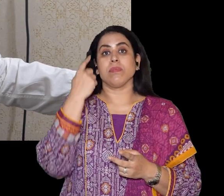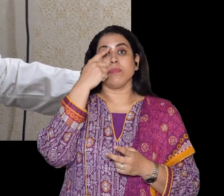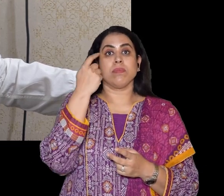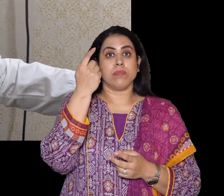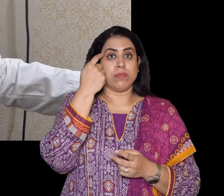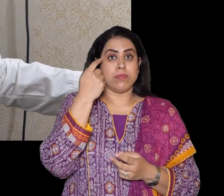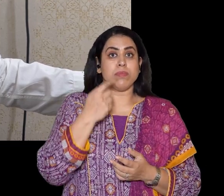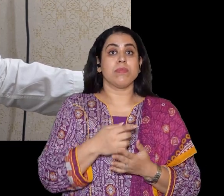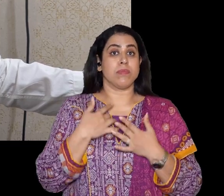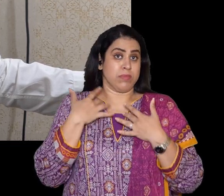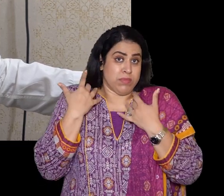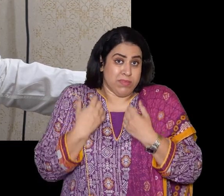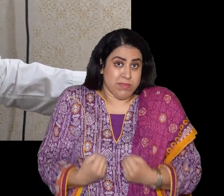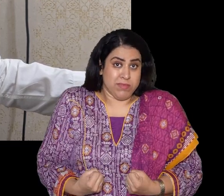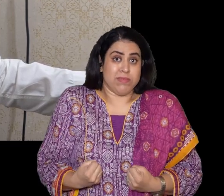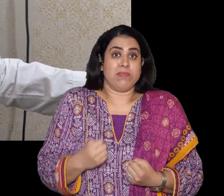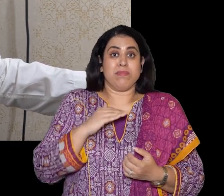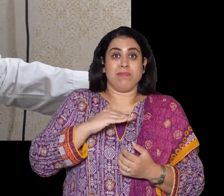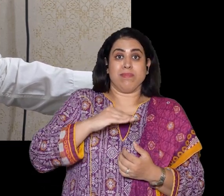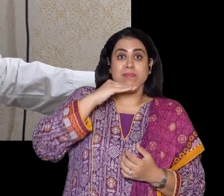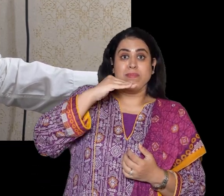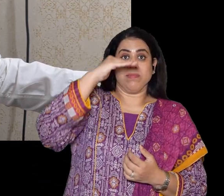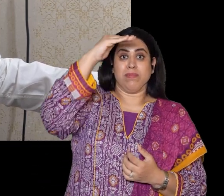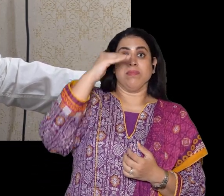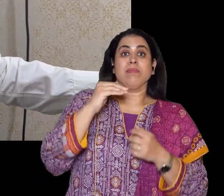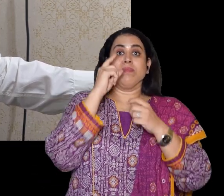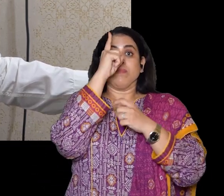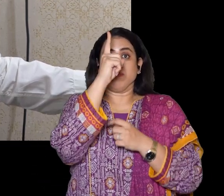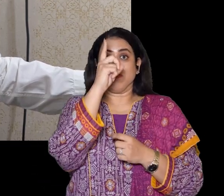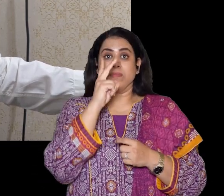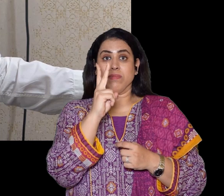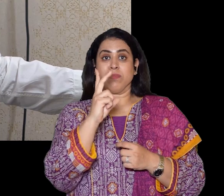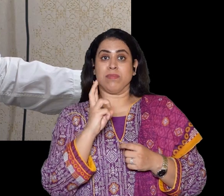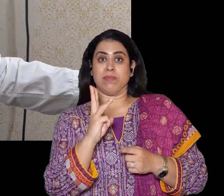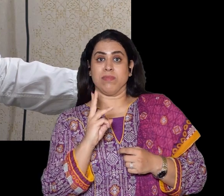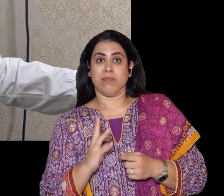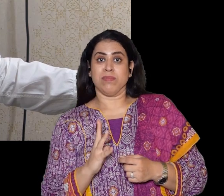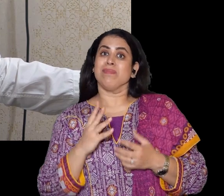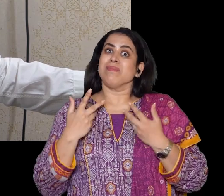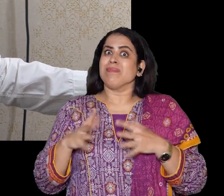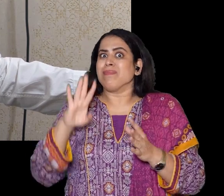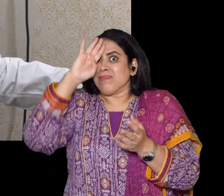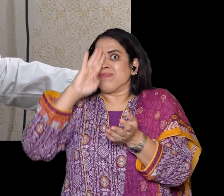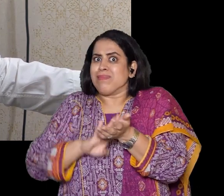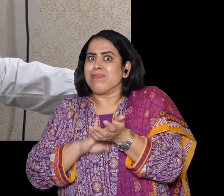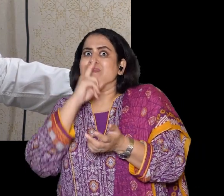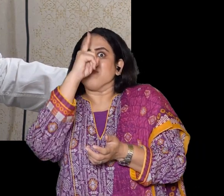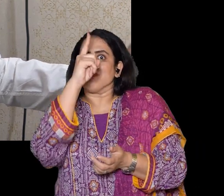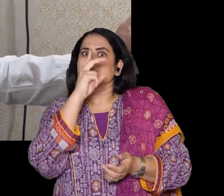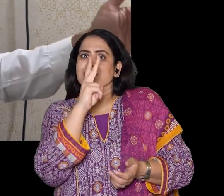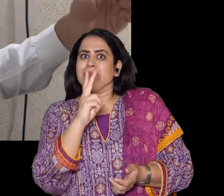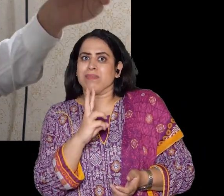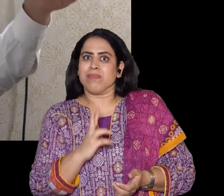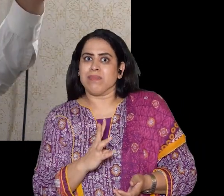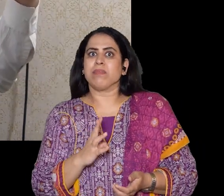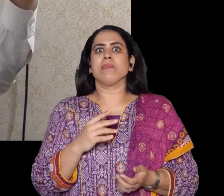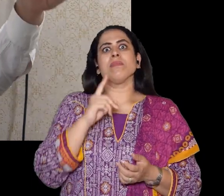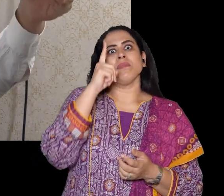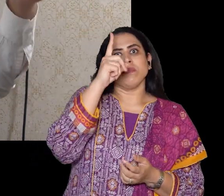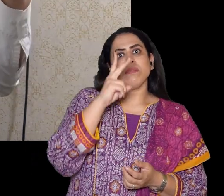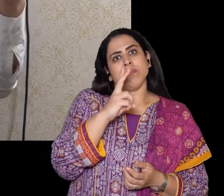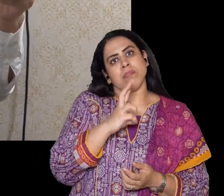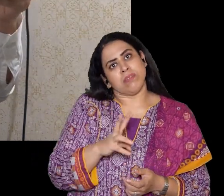diabetic retinopathy, we have to stage it as we stage any other disease. So we stage into